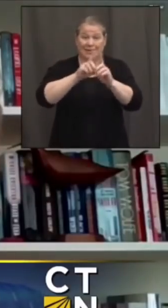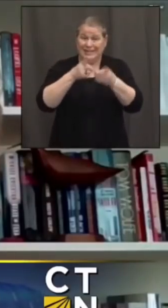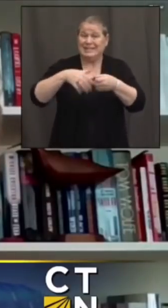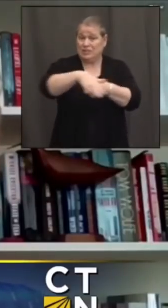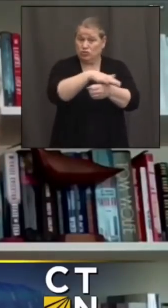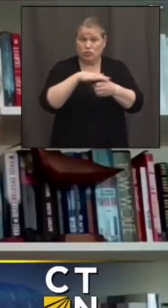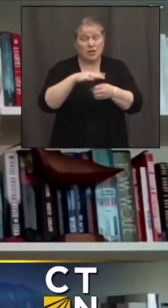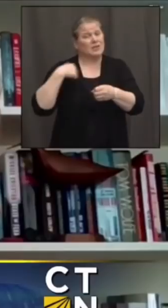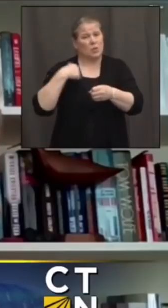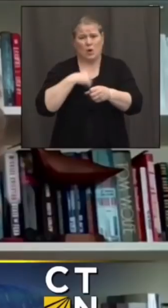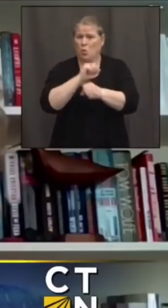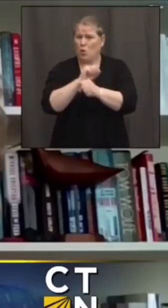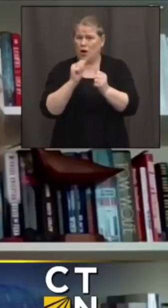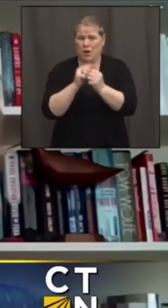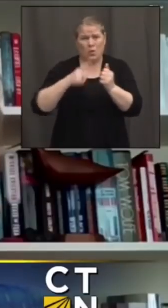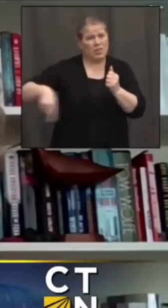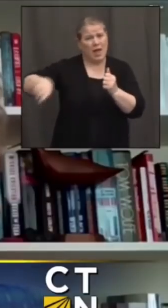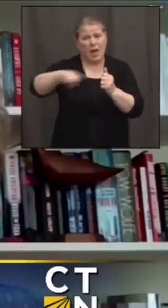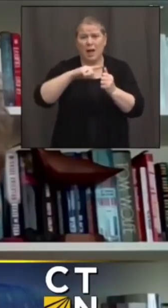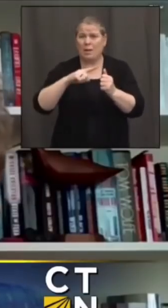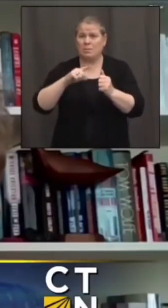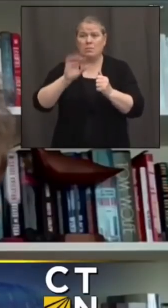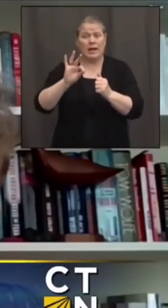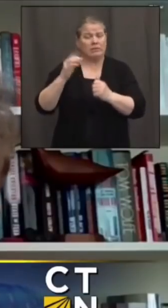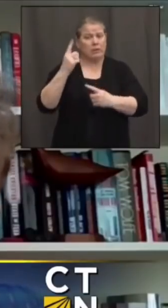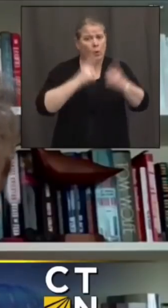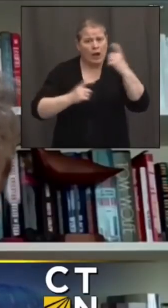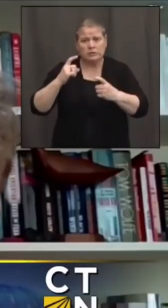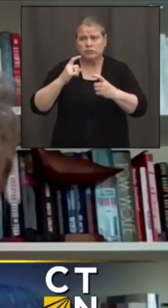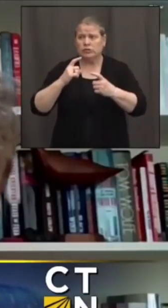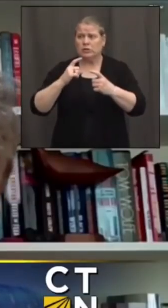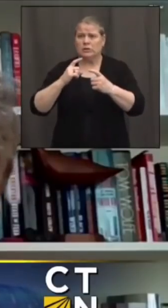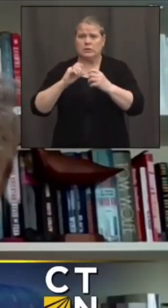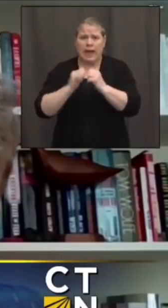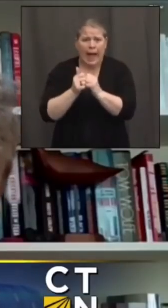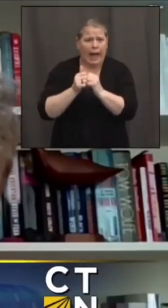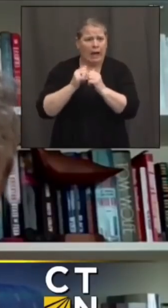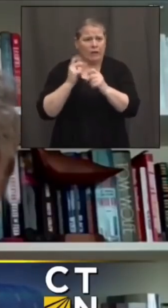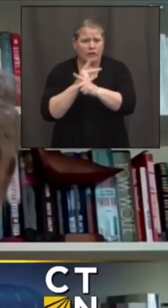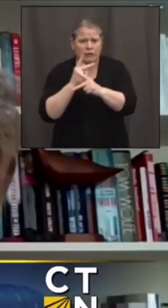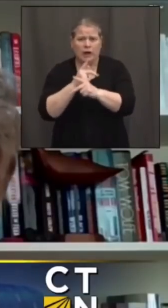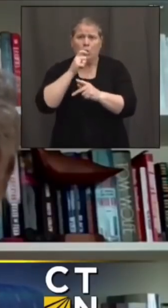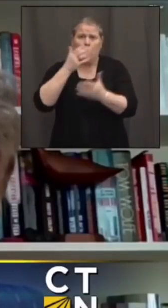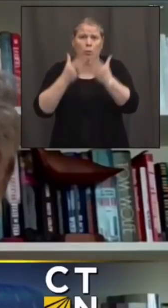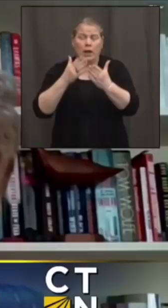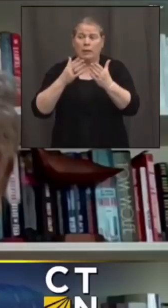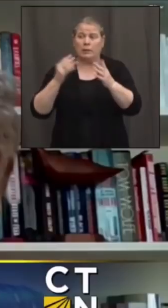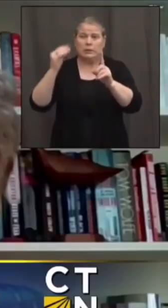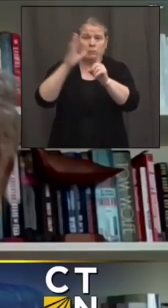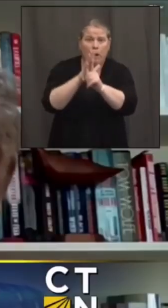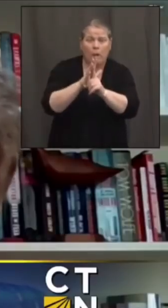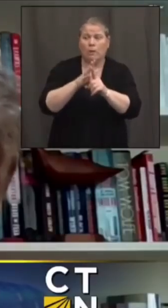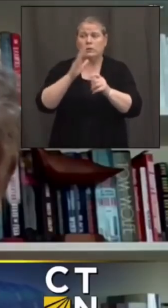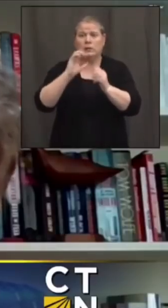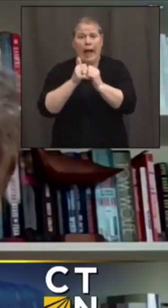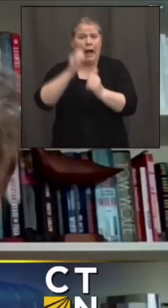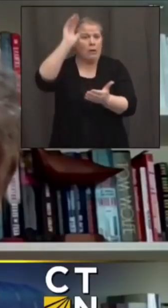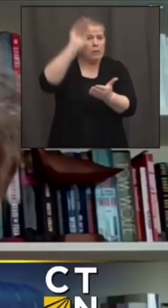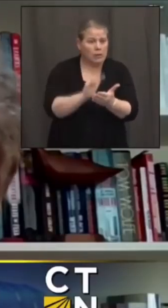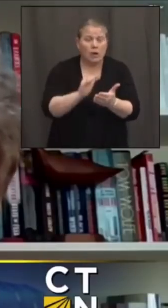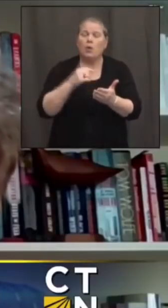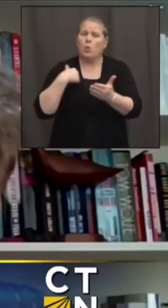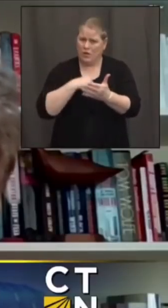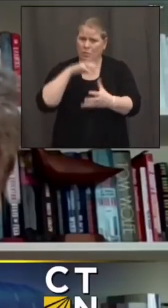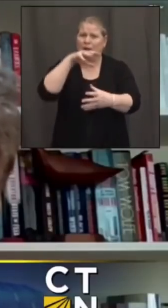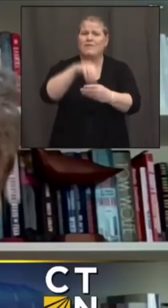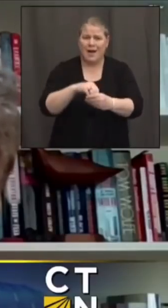are questions about, contact tracing or mitigation strategies. And as soon as we can get the vaccine that we